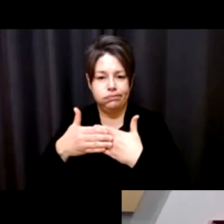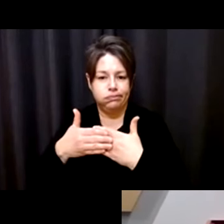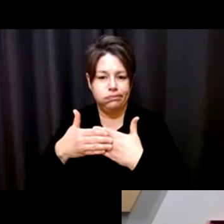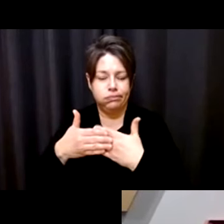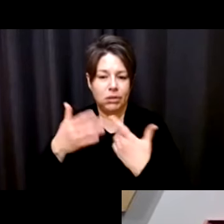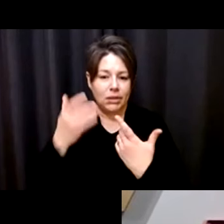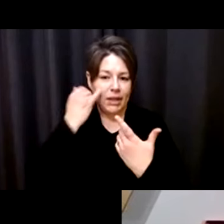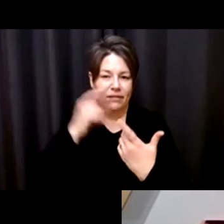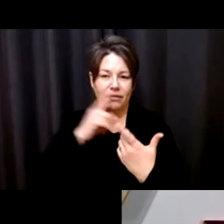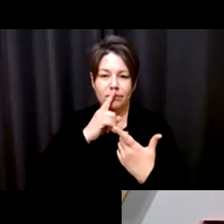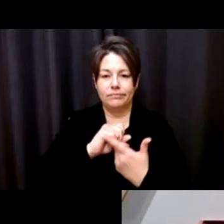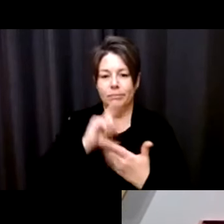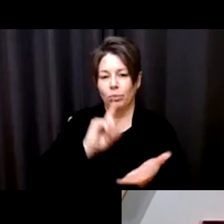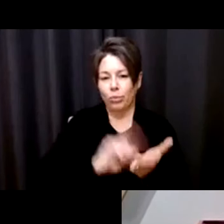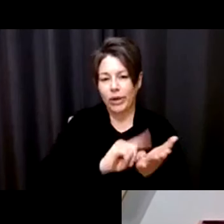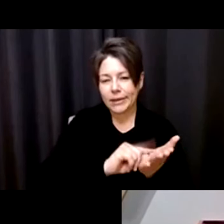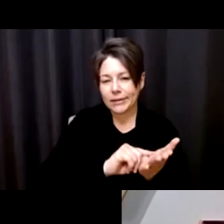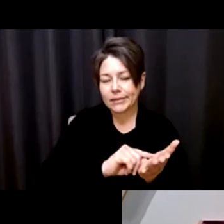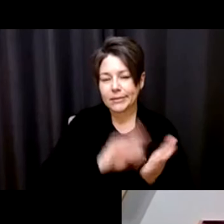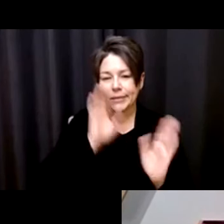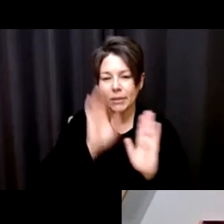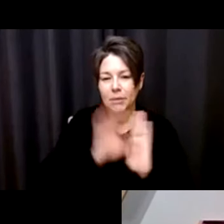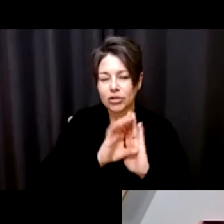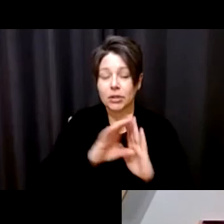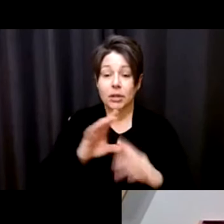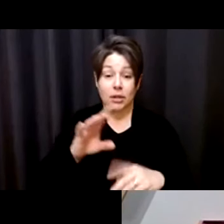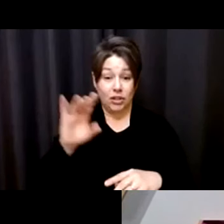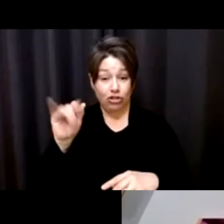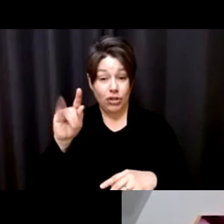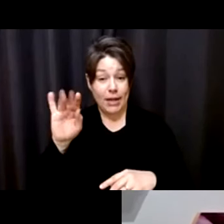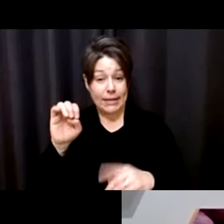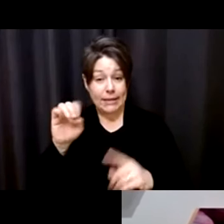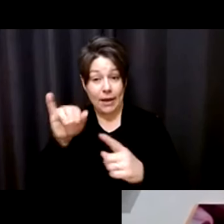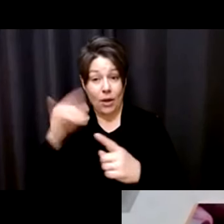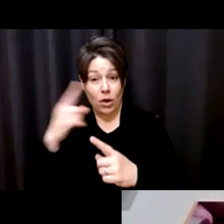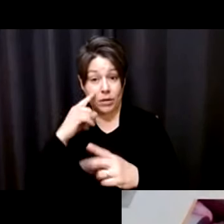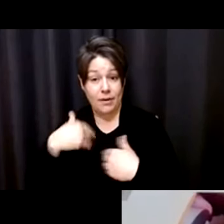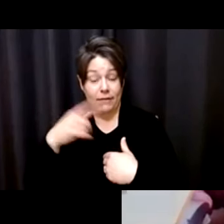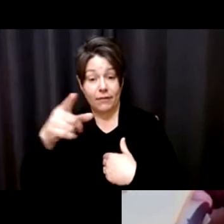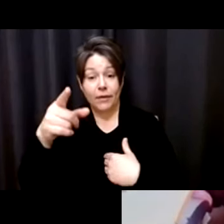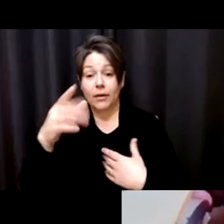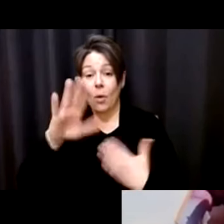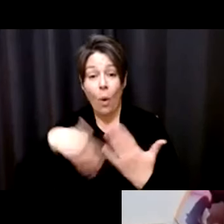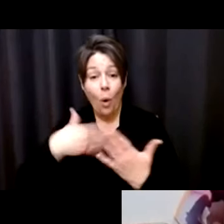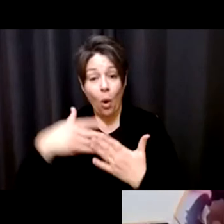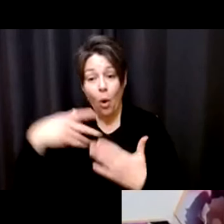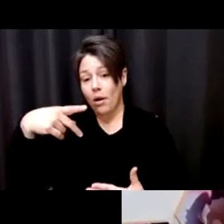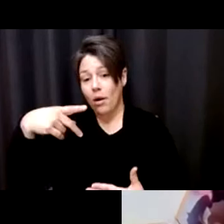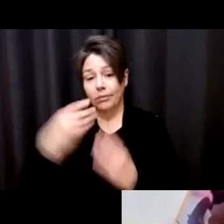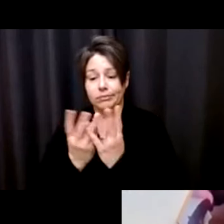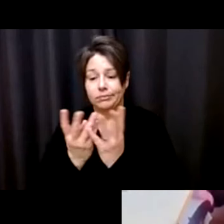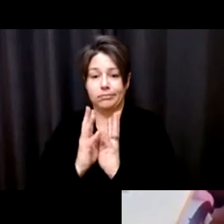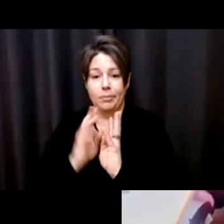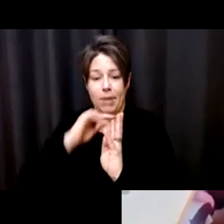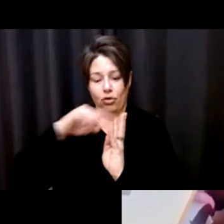print sort of image. The ones that Janie's on right now are all petals from our